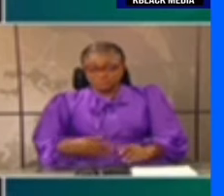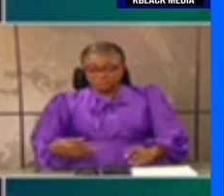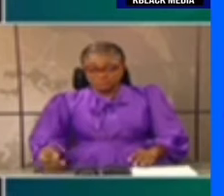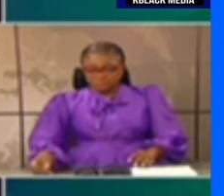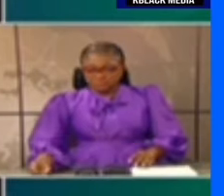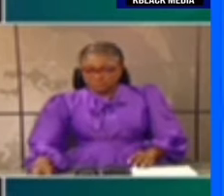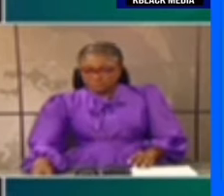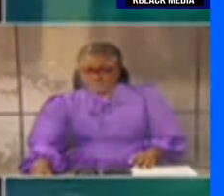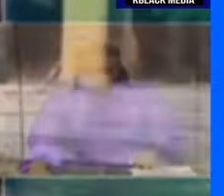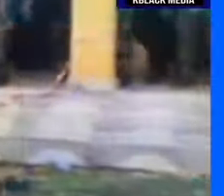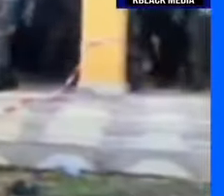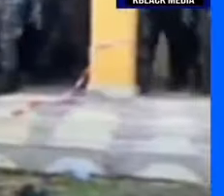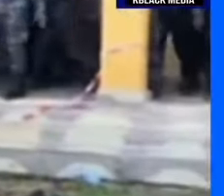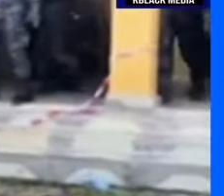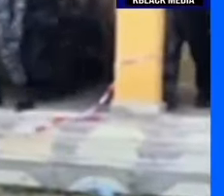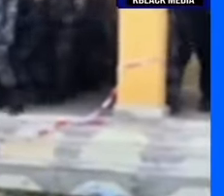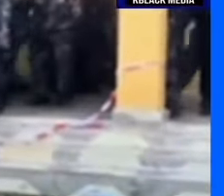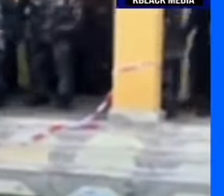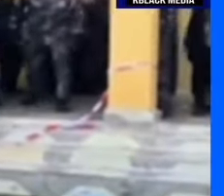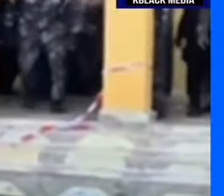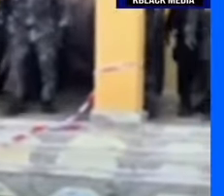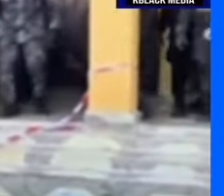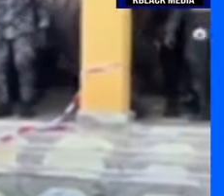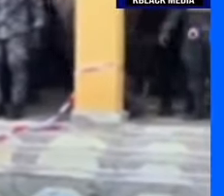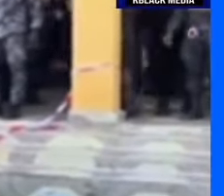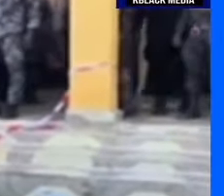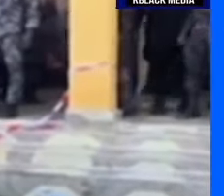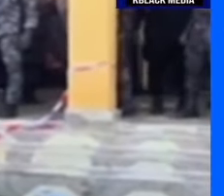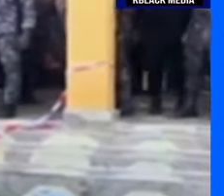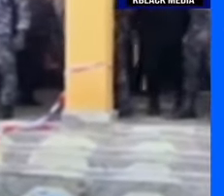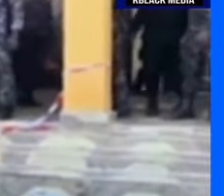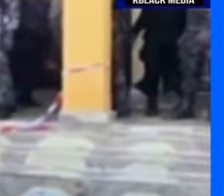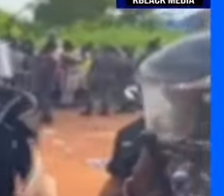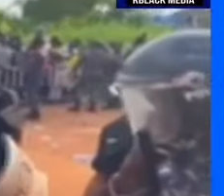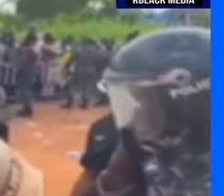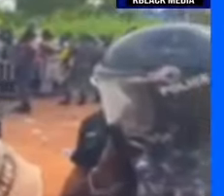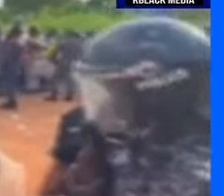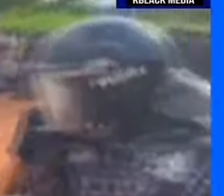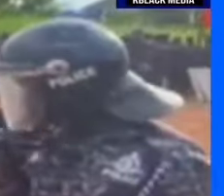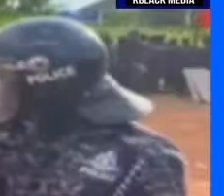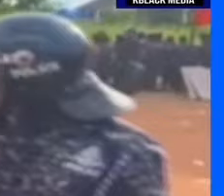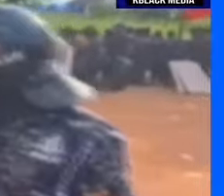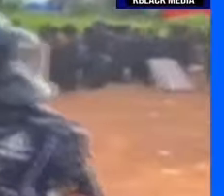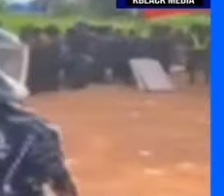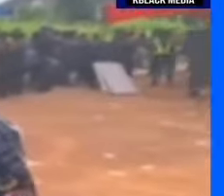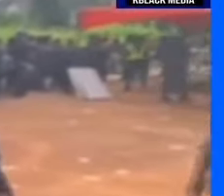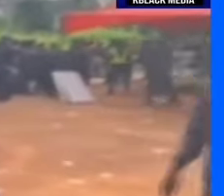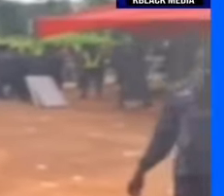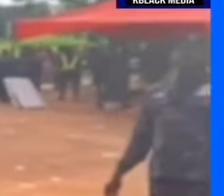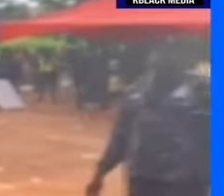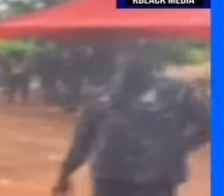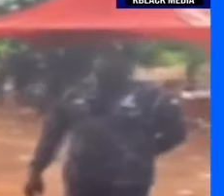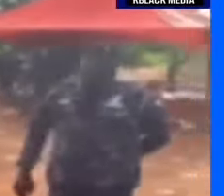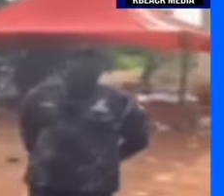officers, about hundreds of them. Now a policy, one particular constituency